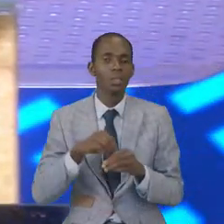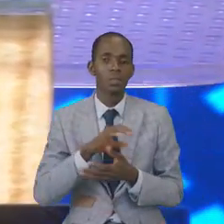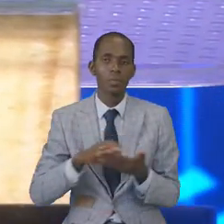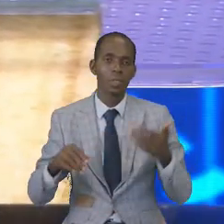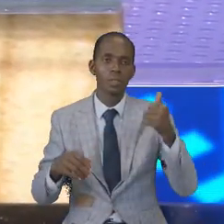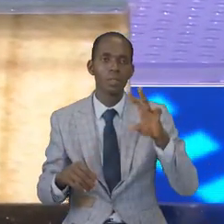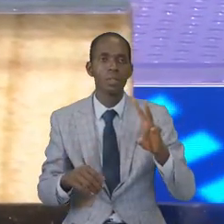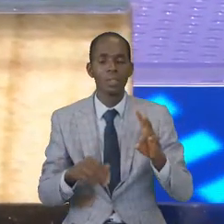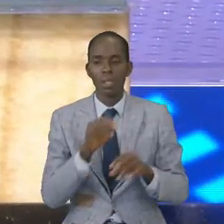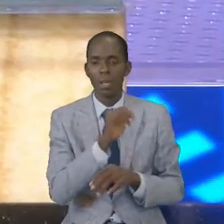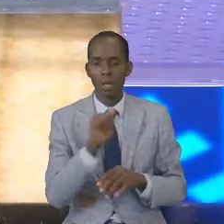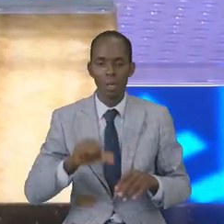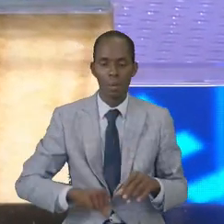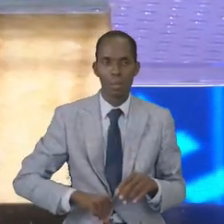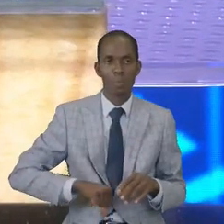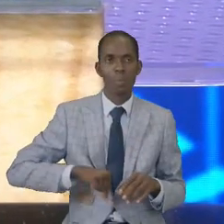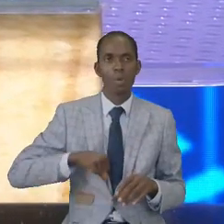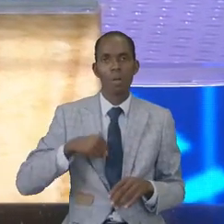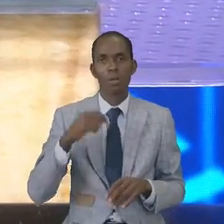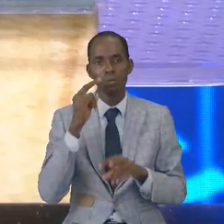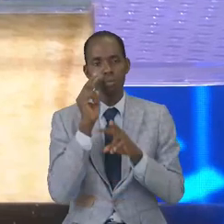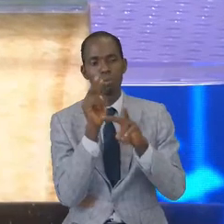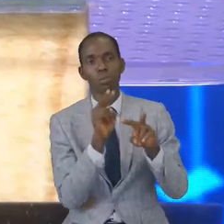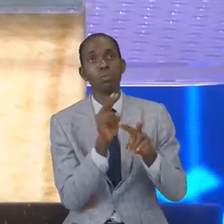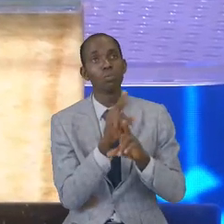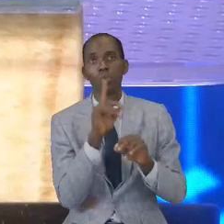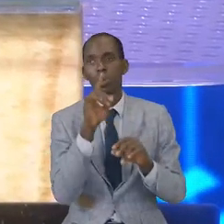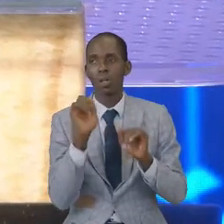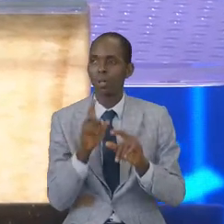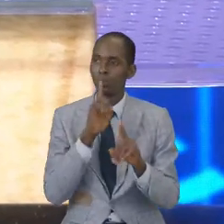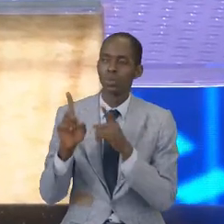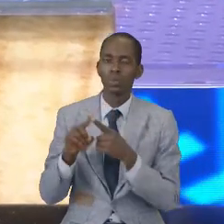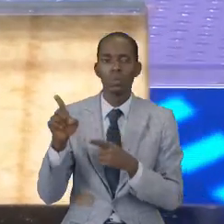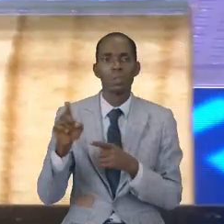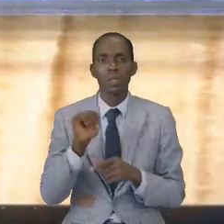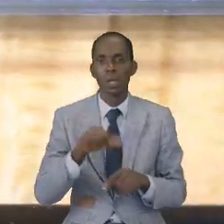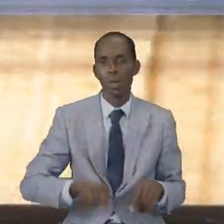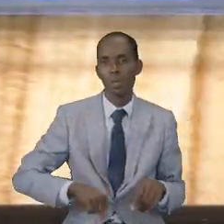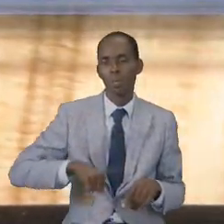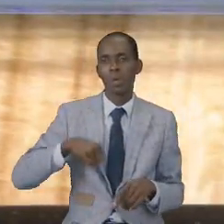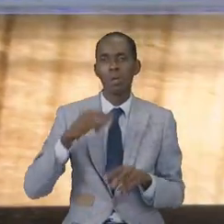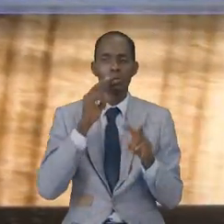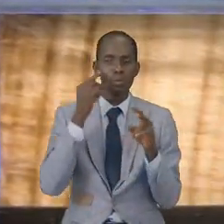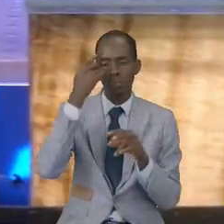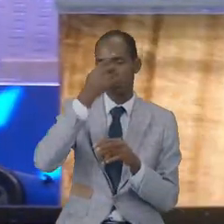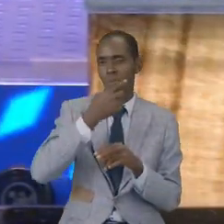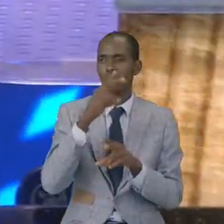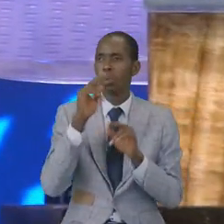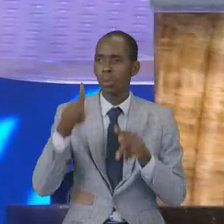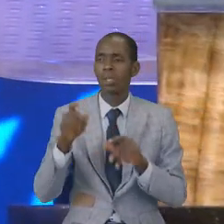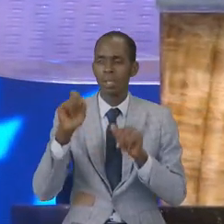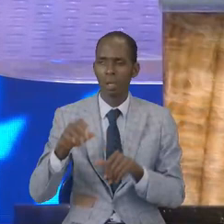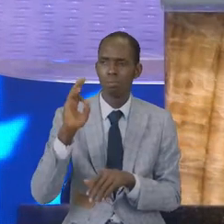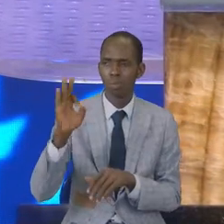A proud look, nobody can talk to him. A proud look, nobody can preach to her.